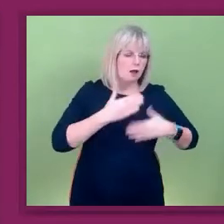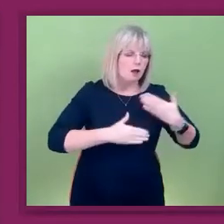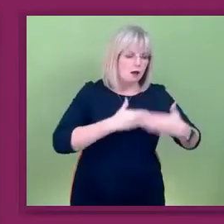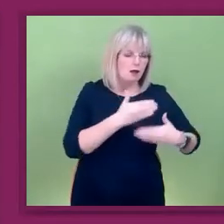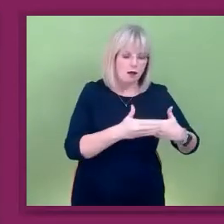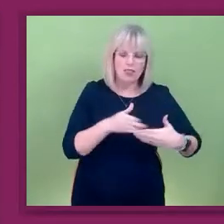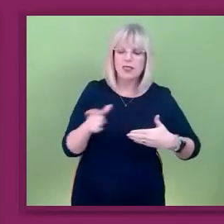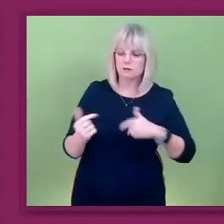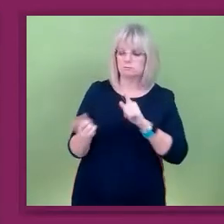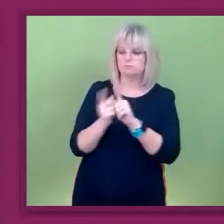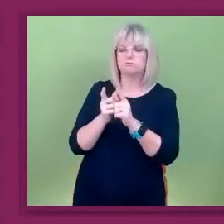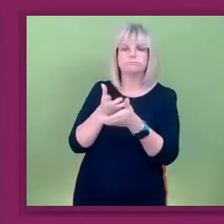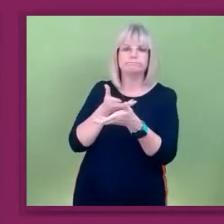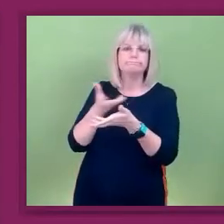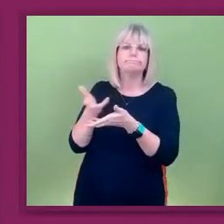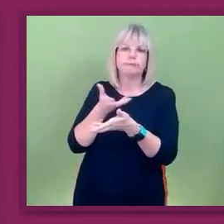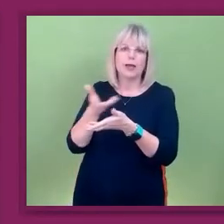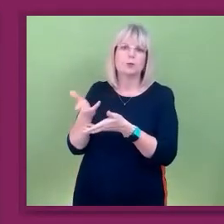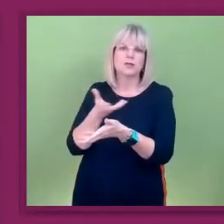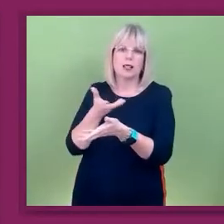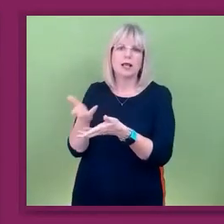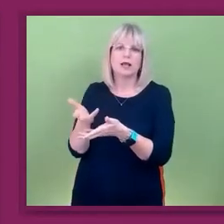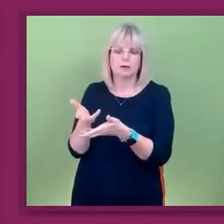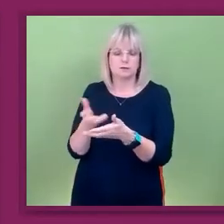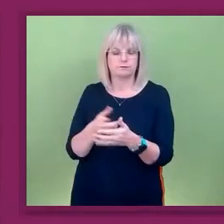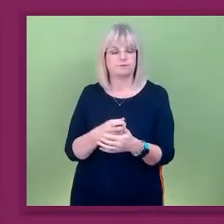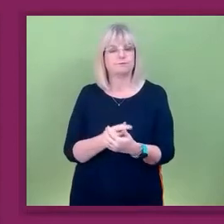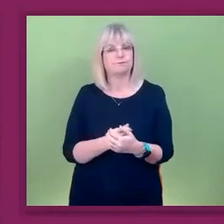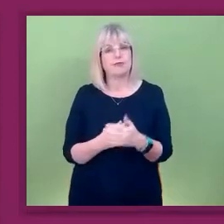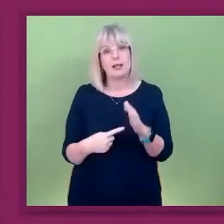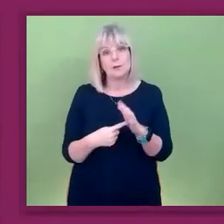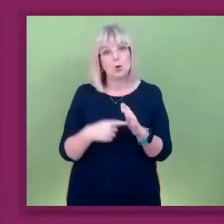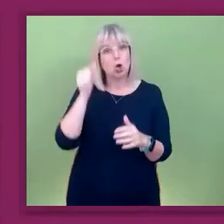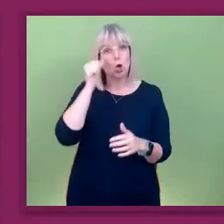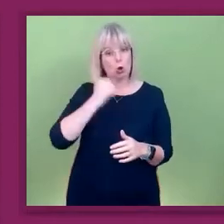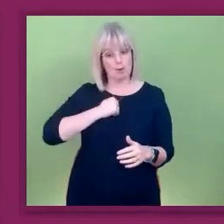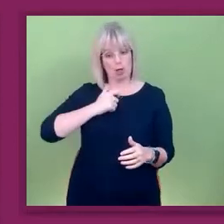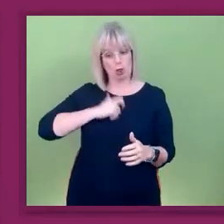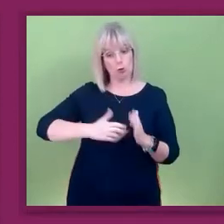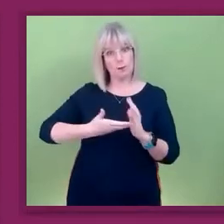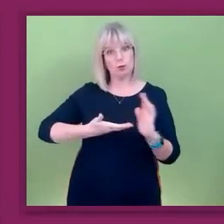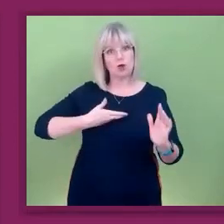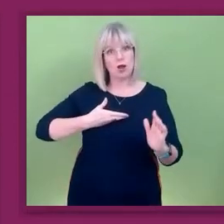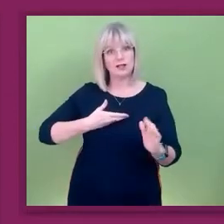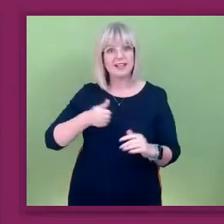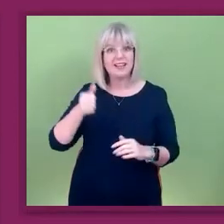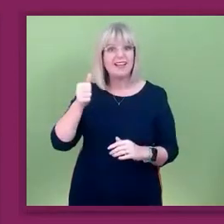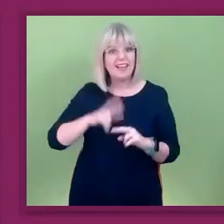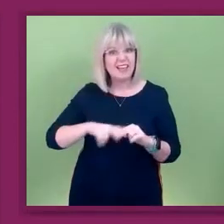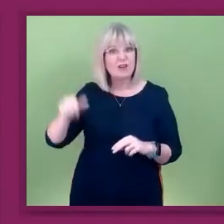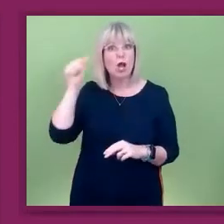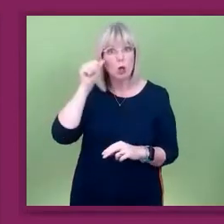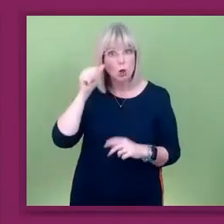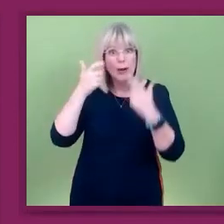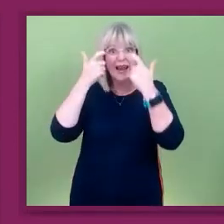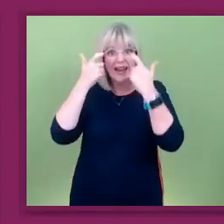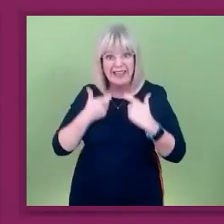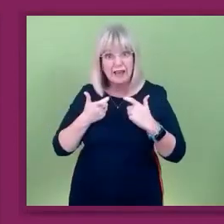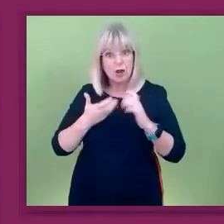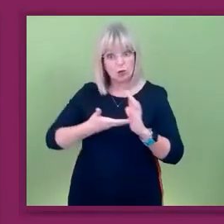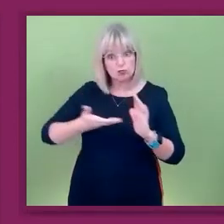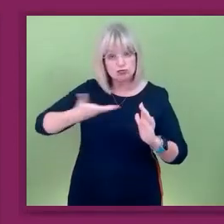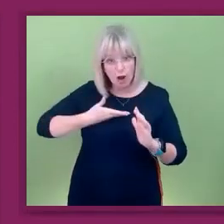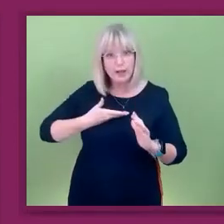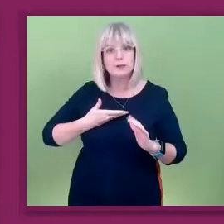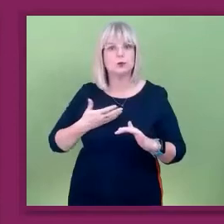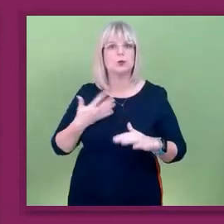course, importantly, knowing our human rights. If I had known that I was actually entitled to pain relief, I would have, used the correct language